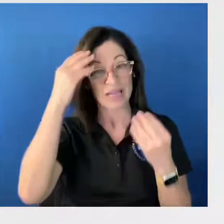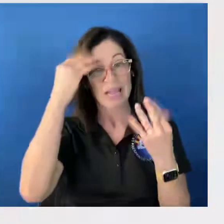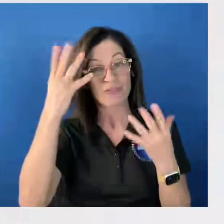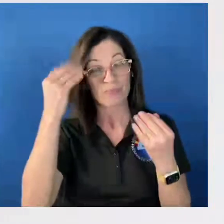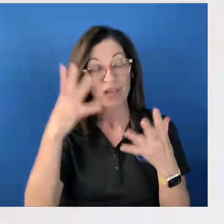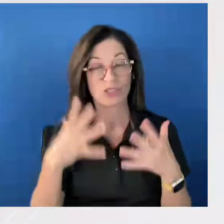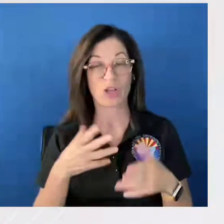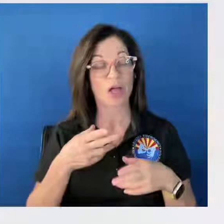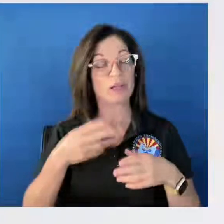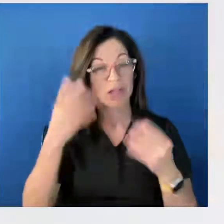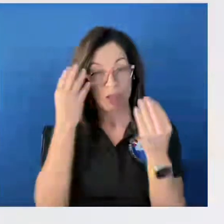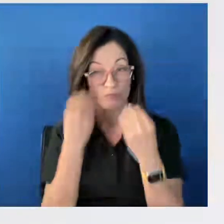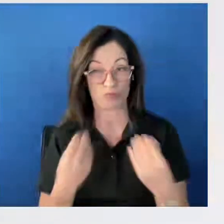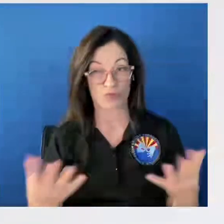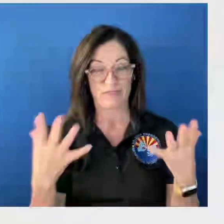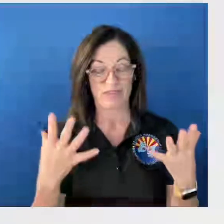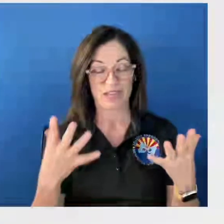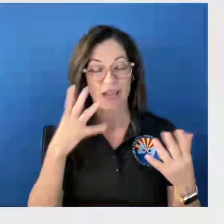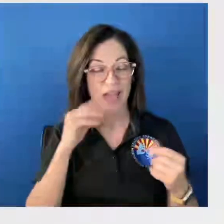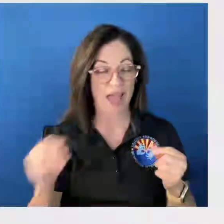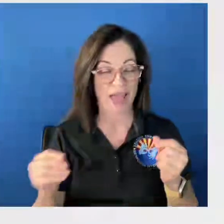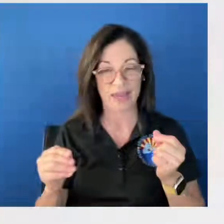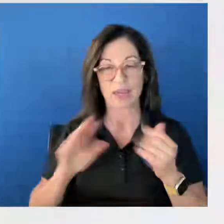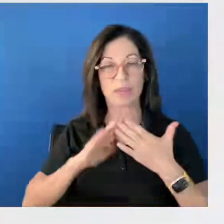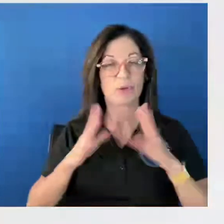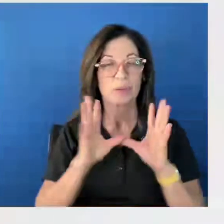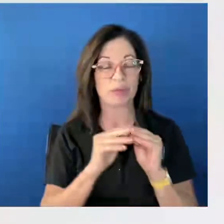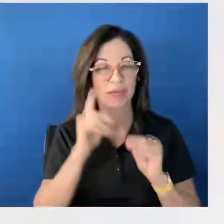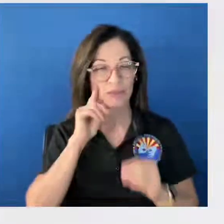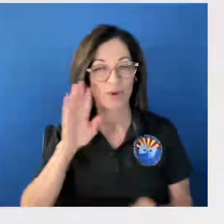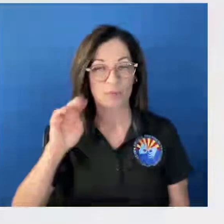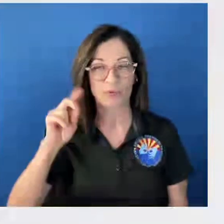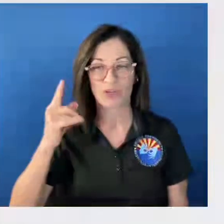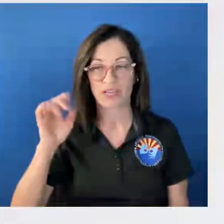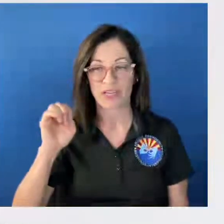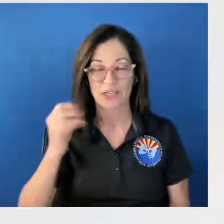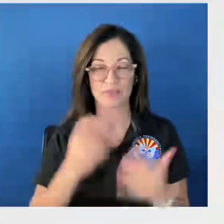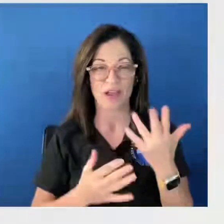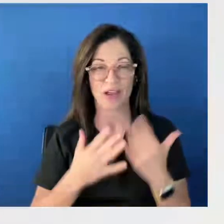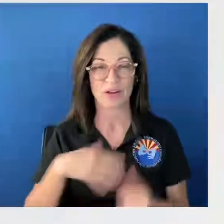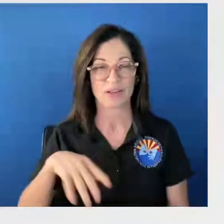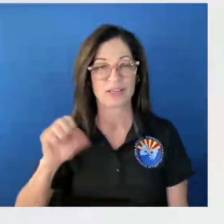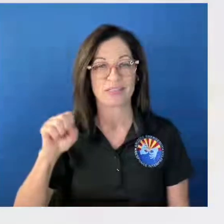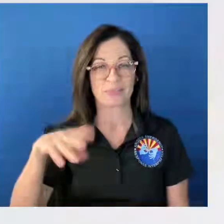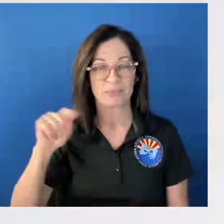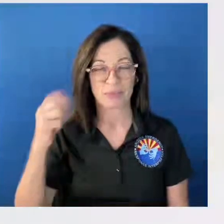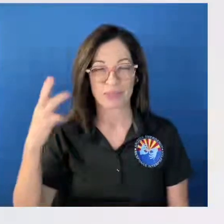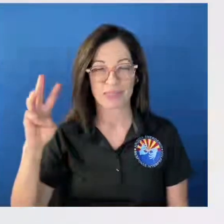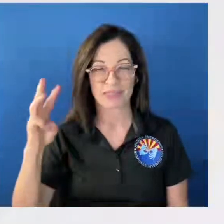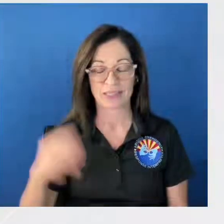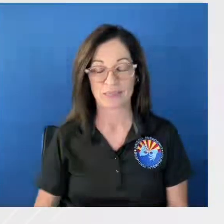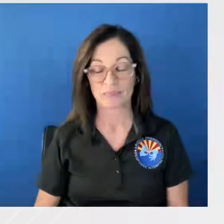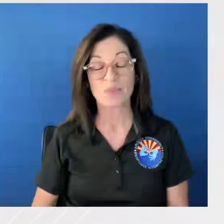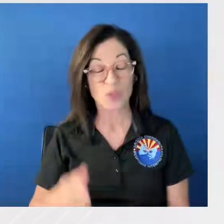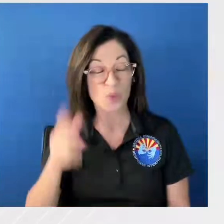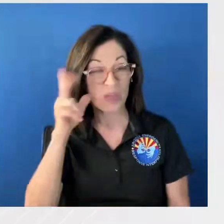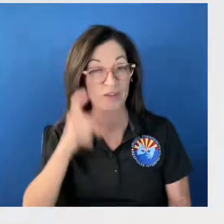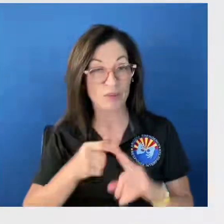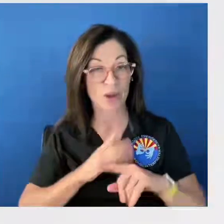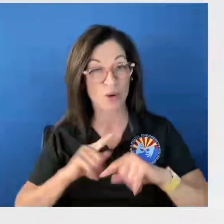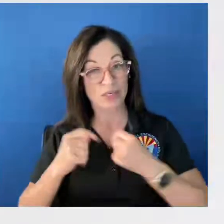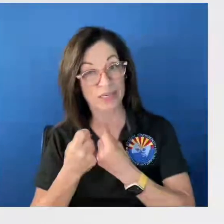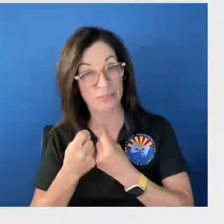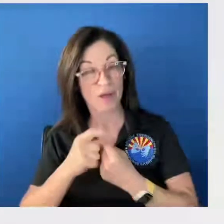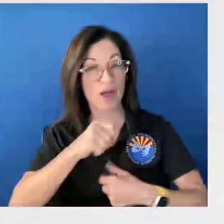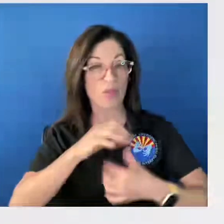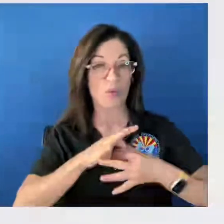for the bridge fire for Monday, September 16th. You're going to hear from folks this evening from our team and from our cooperating agencies and our